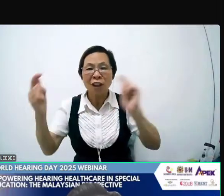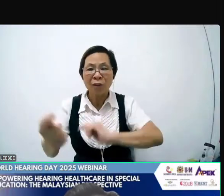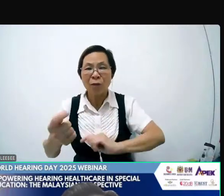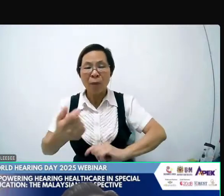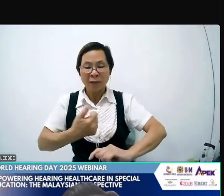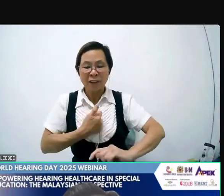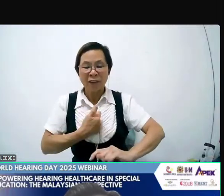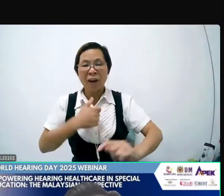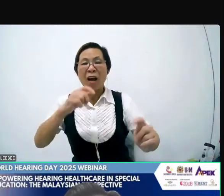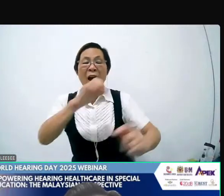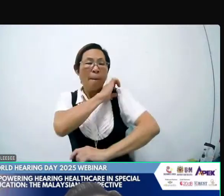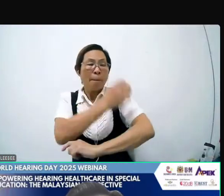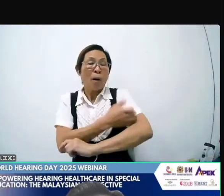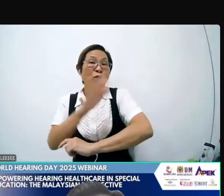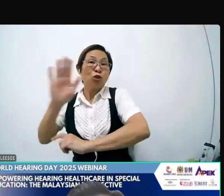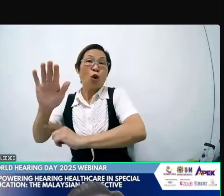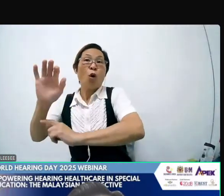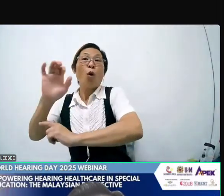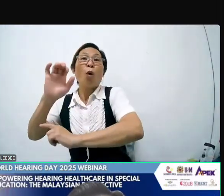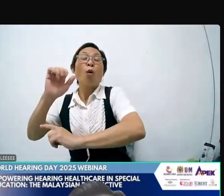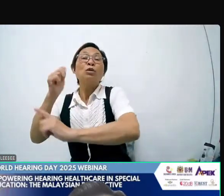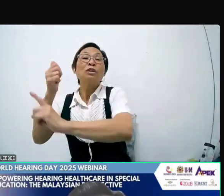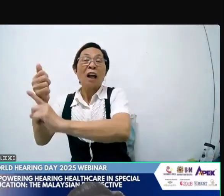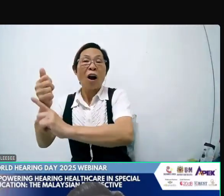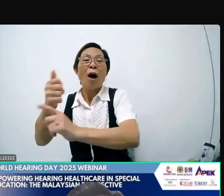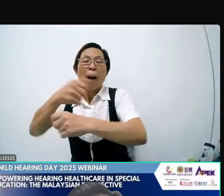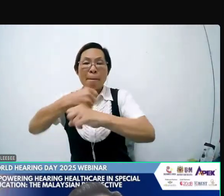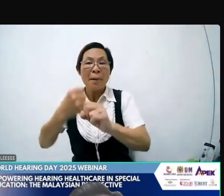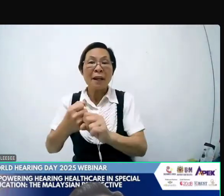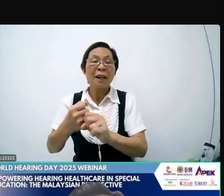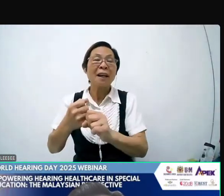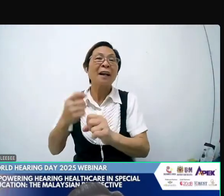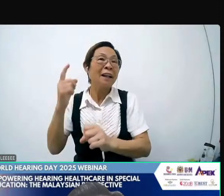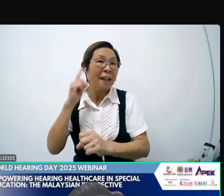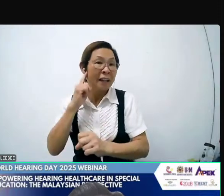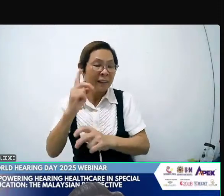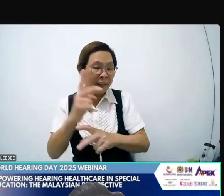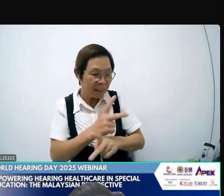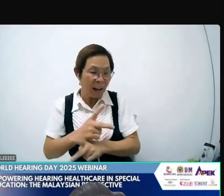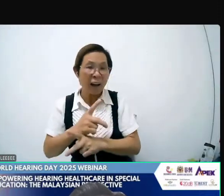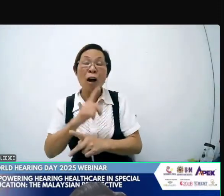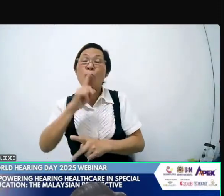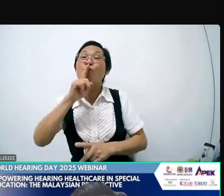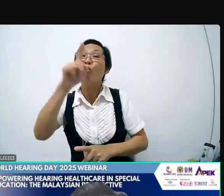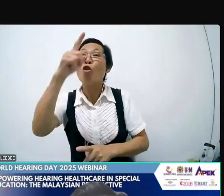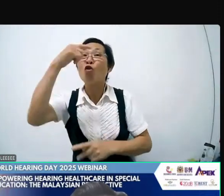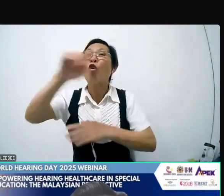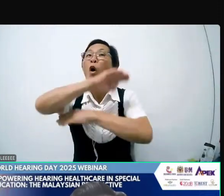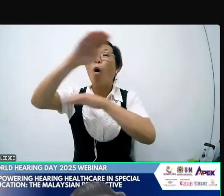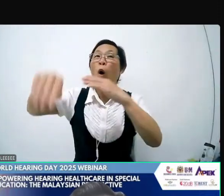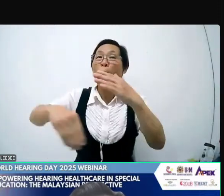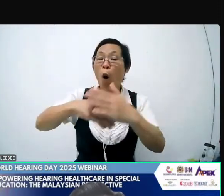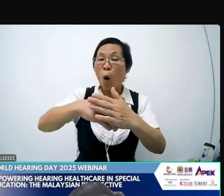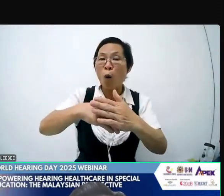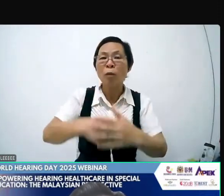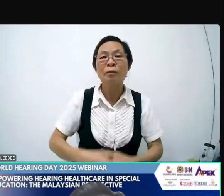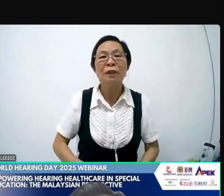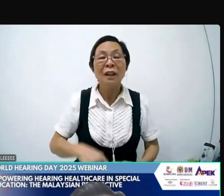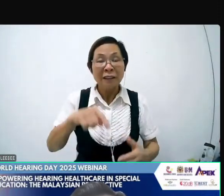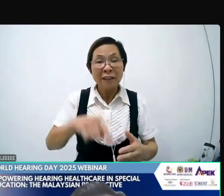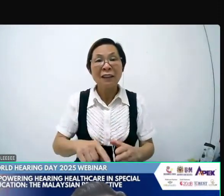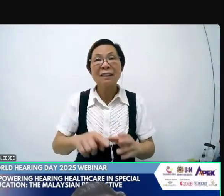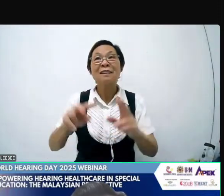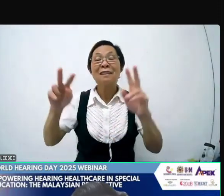to make ear and hearing care a reality for all. So this aligns perfectly